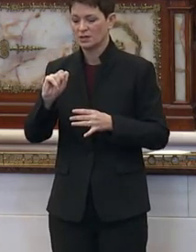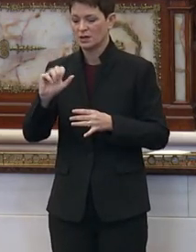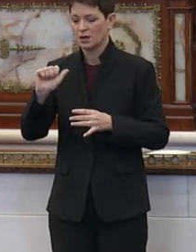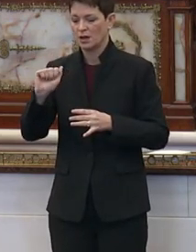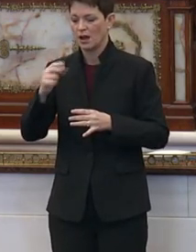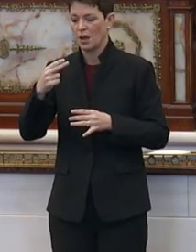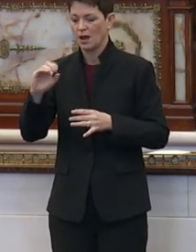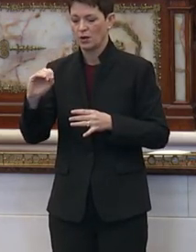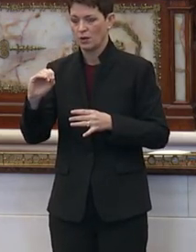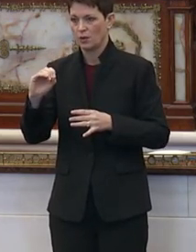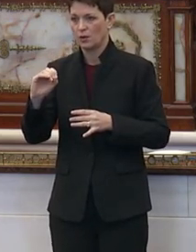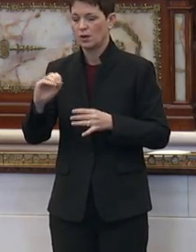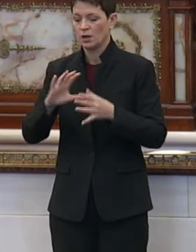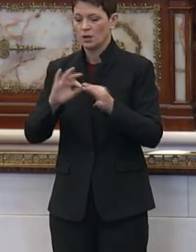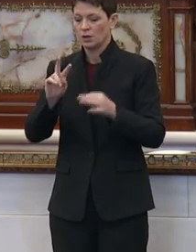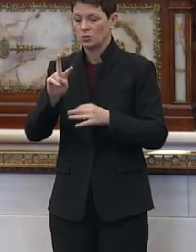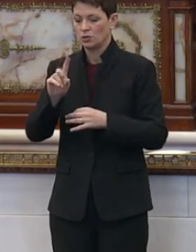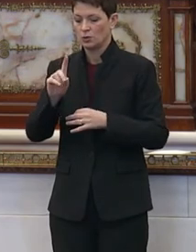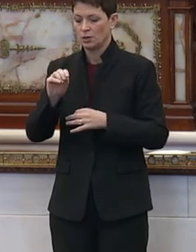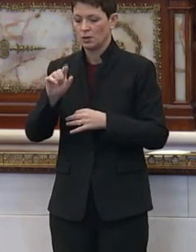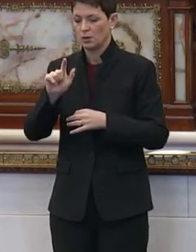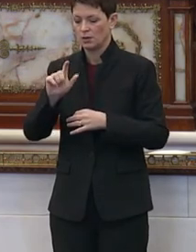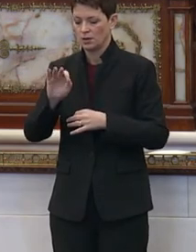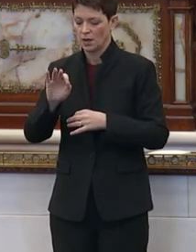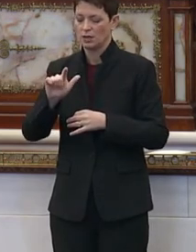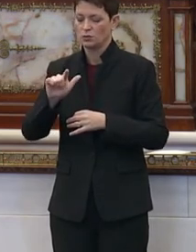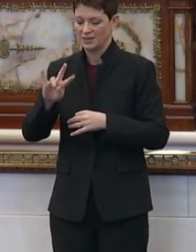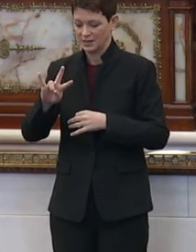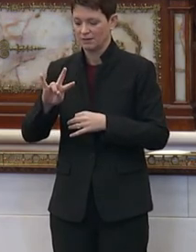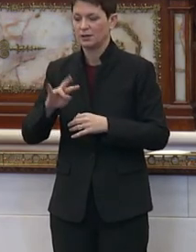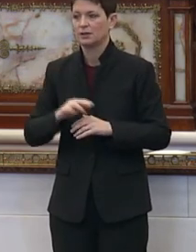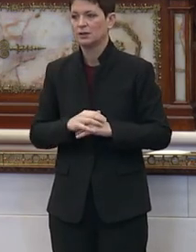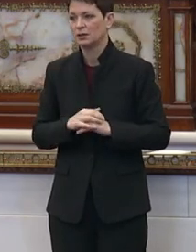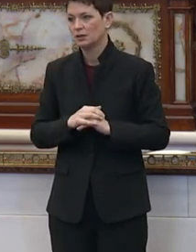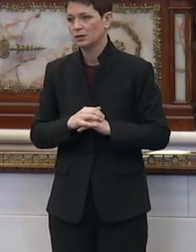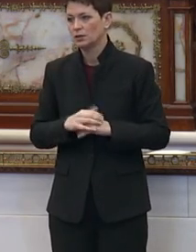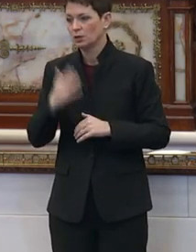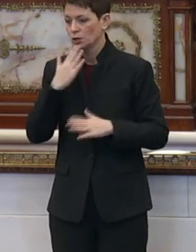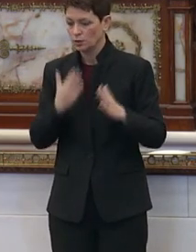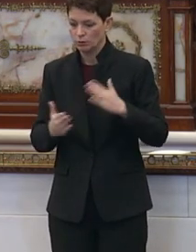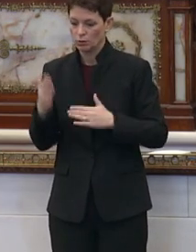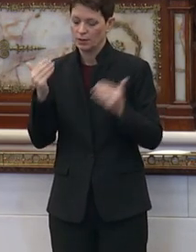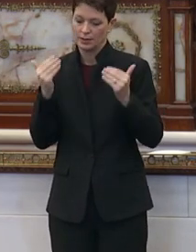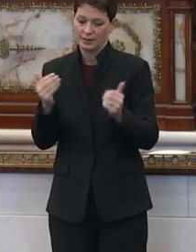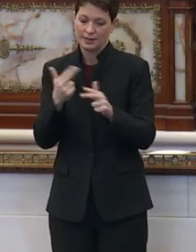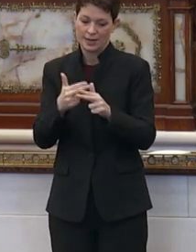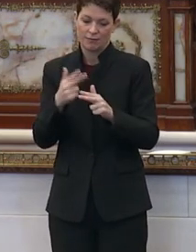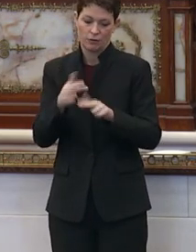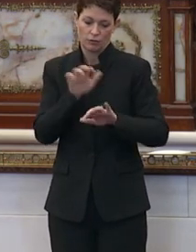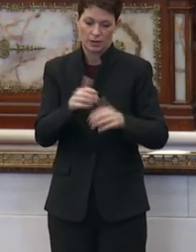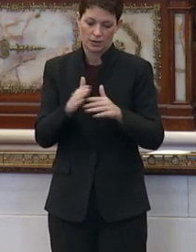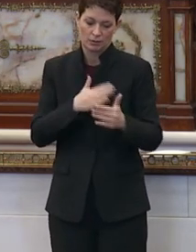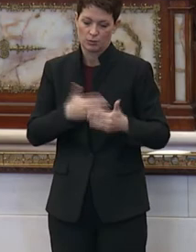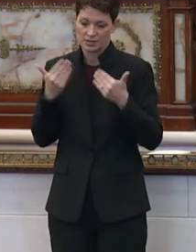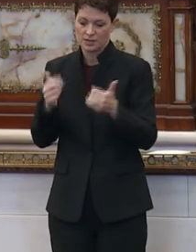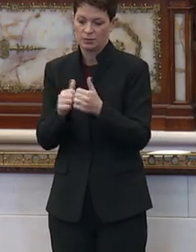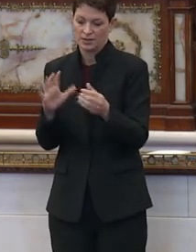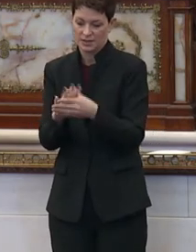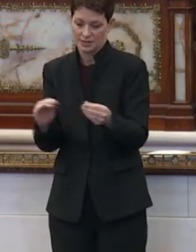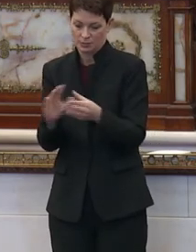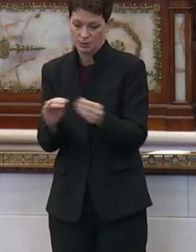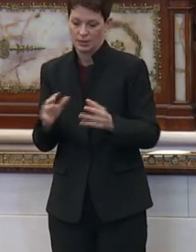Aho, commenting on 210927. Good morning. State your name for the record, and please proceed with your